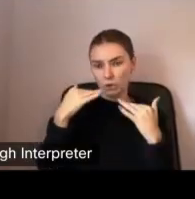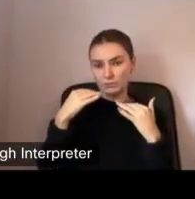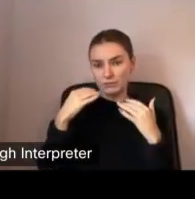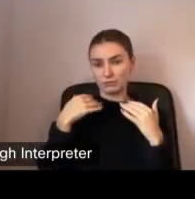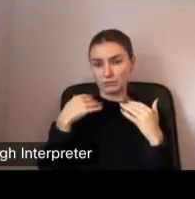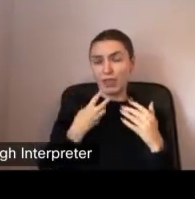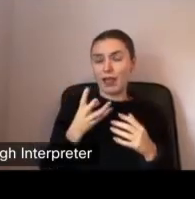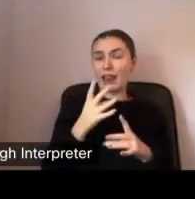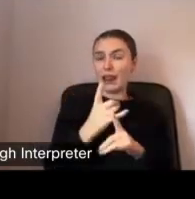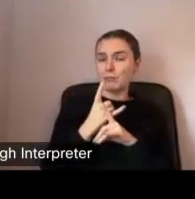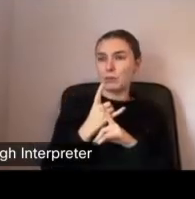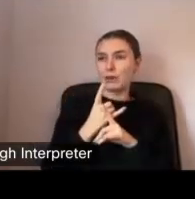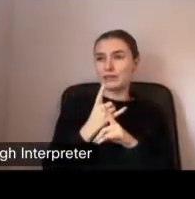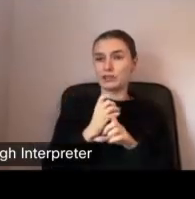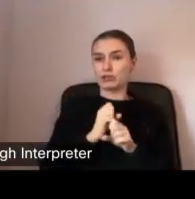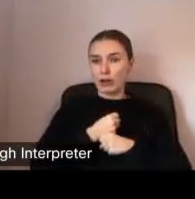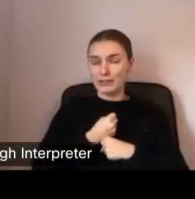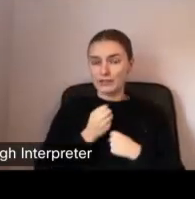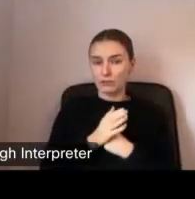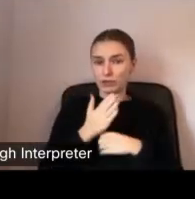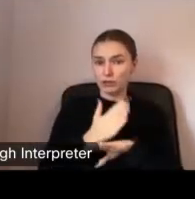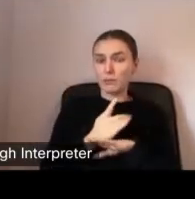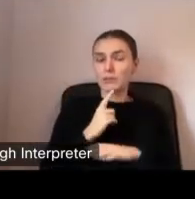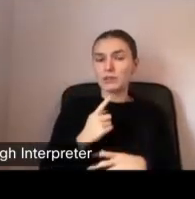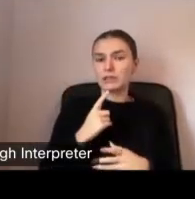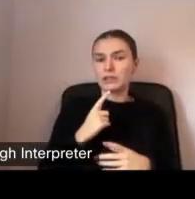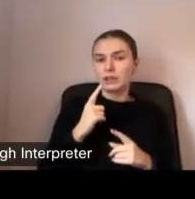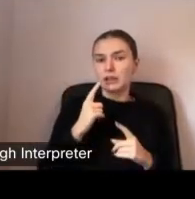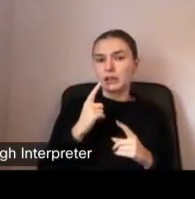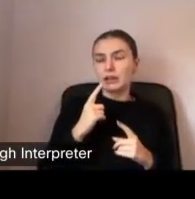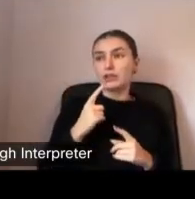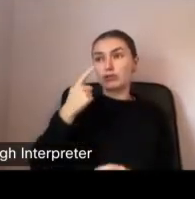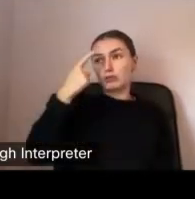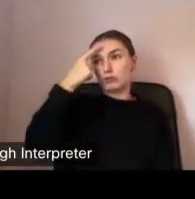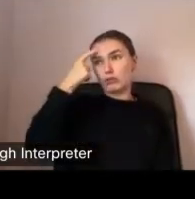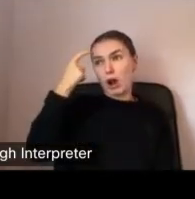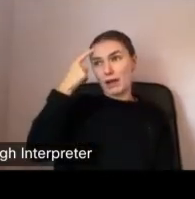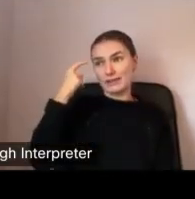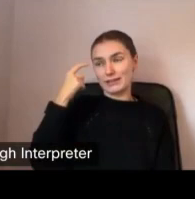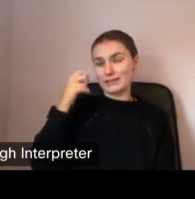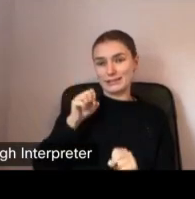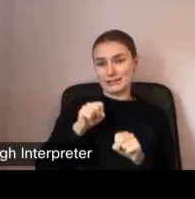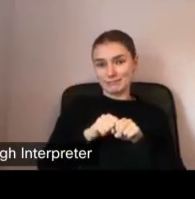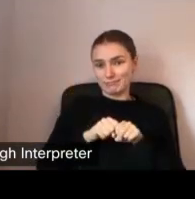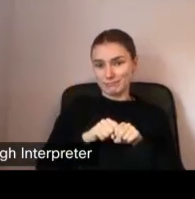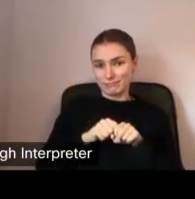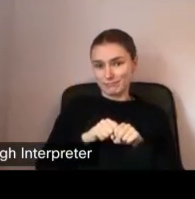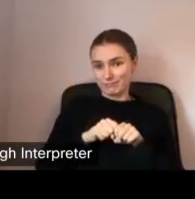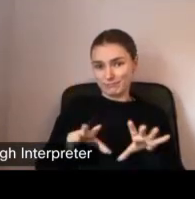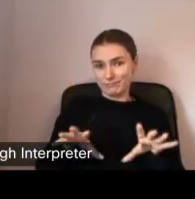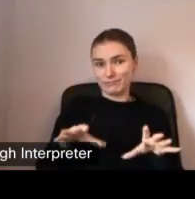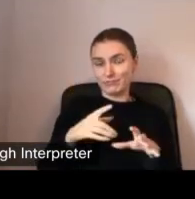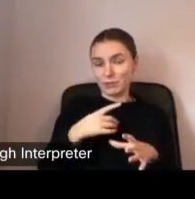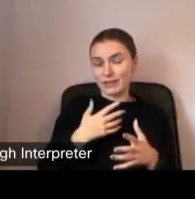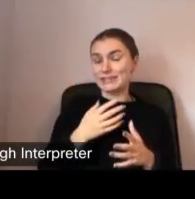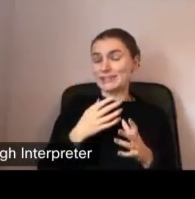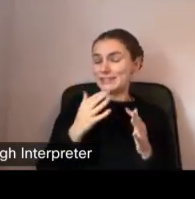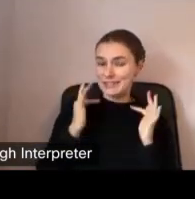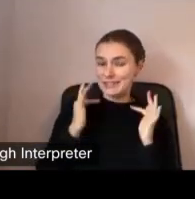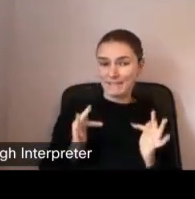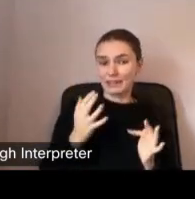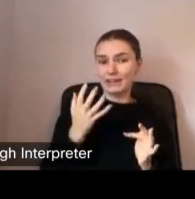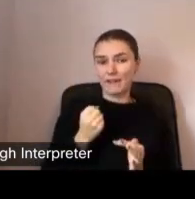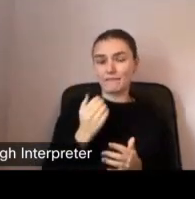stress, but I don't know about trauma is endemic, so there were definitely healthcare practitioners who have experienced the